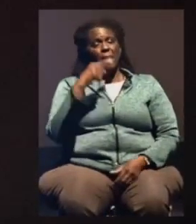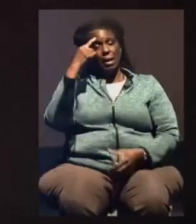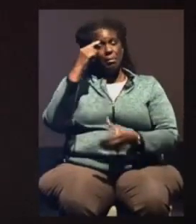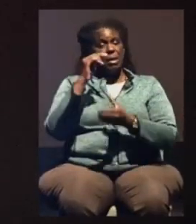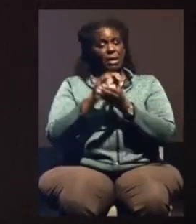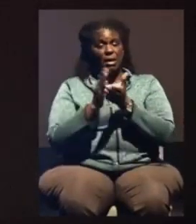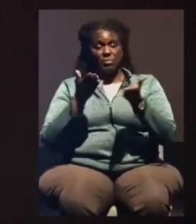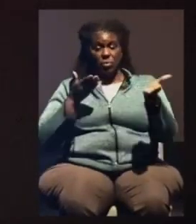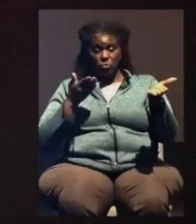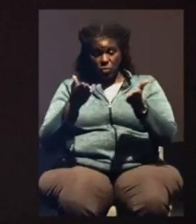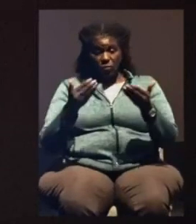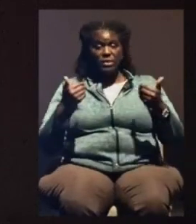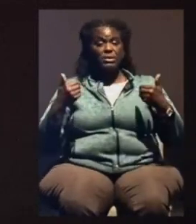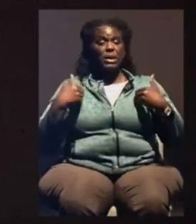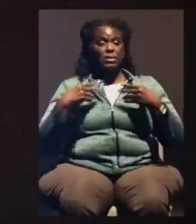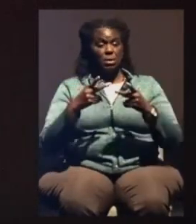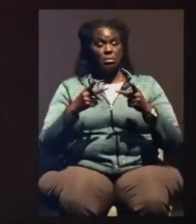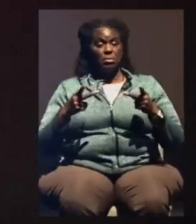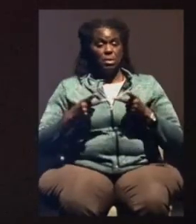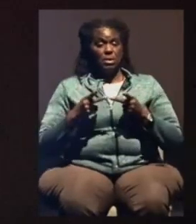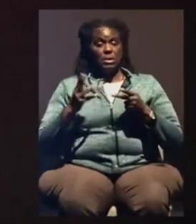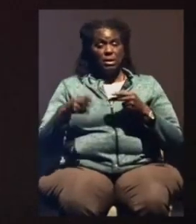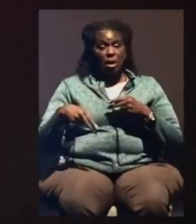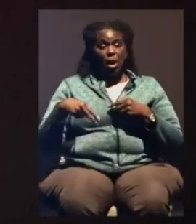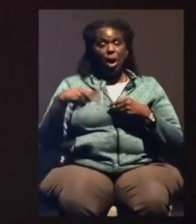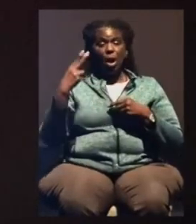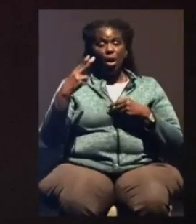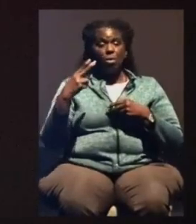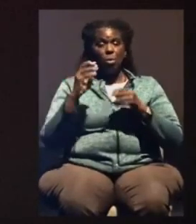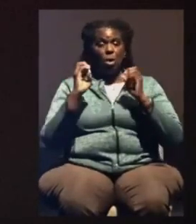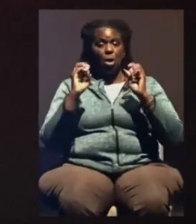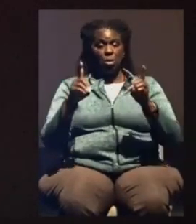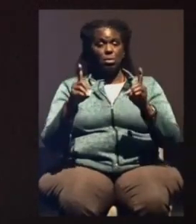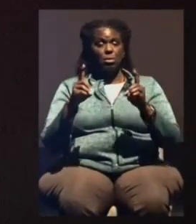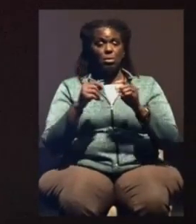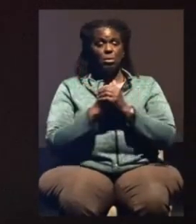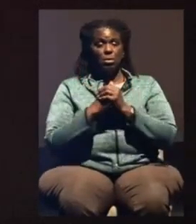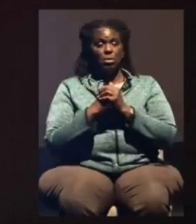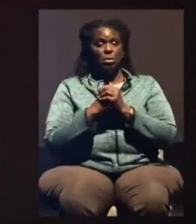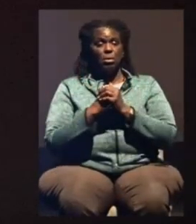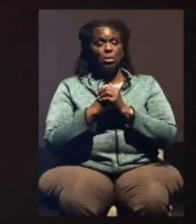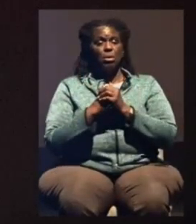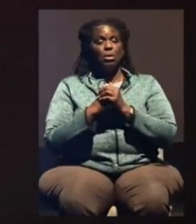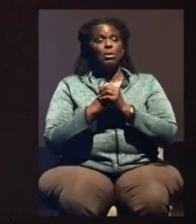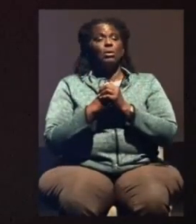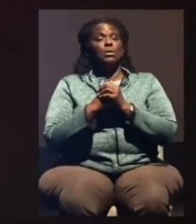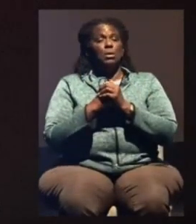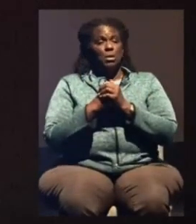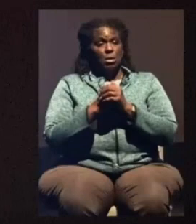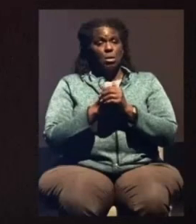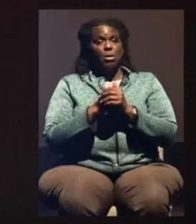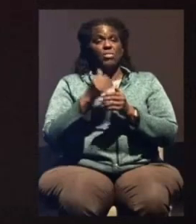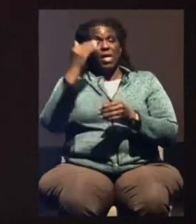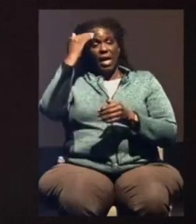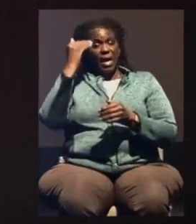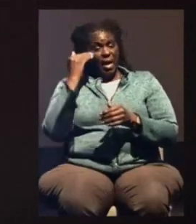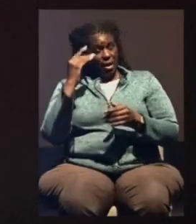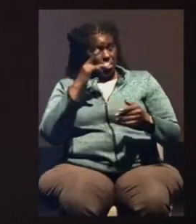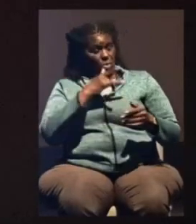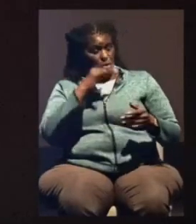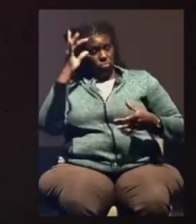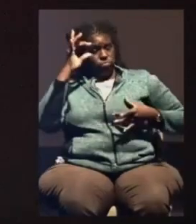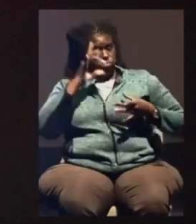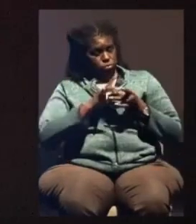that service has a place in higher education, and it blends the head and the heart in a beautiful way.